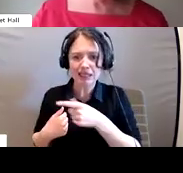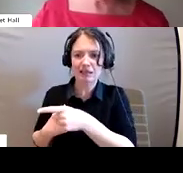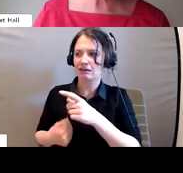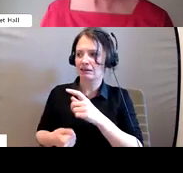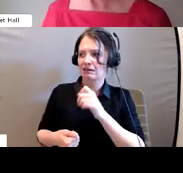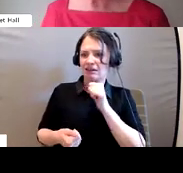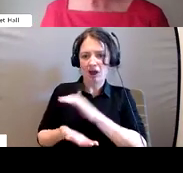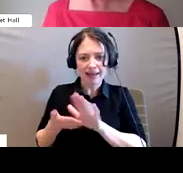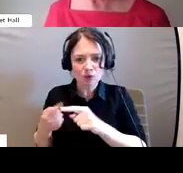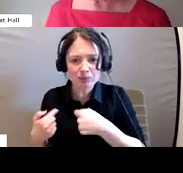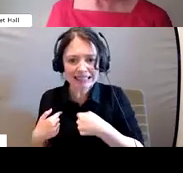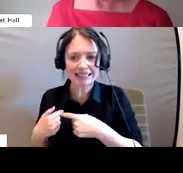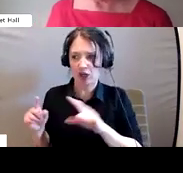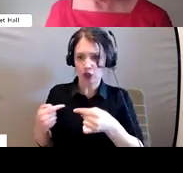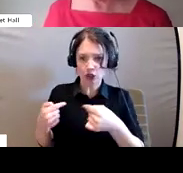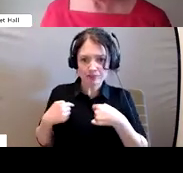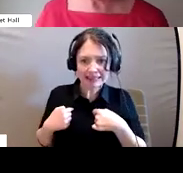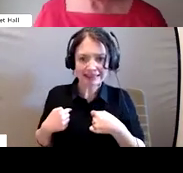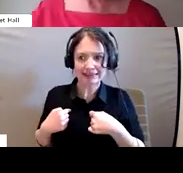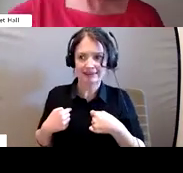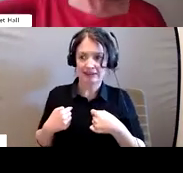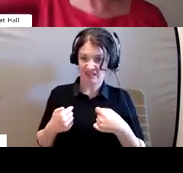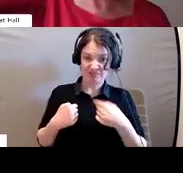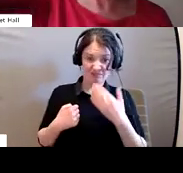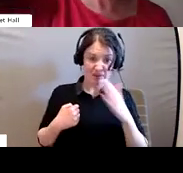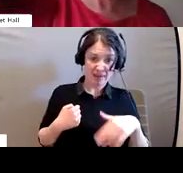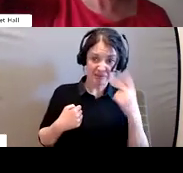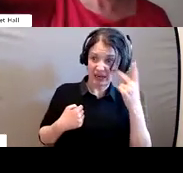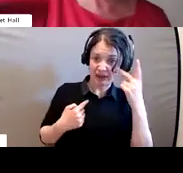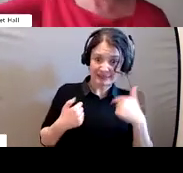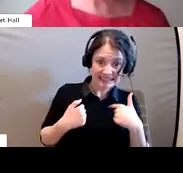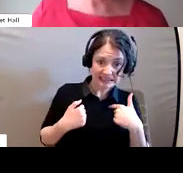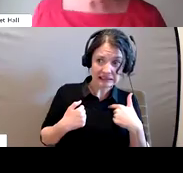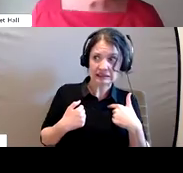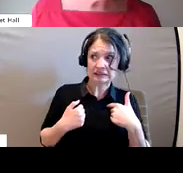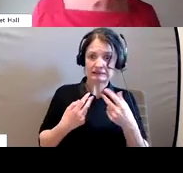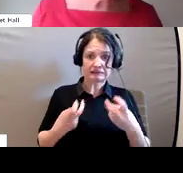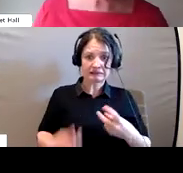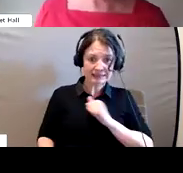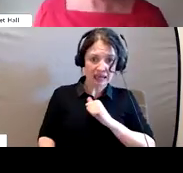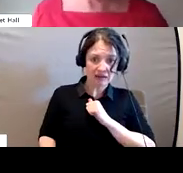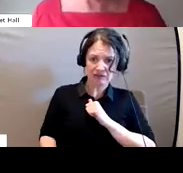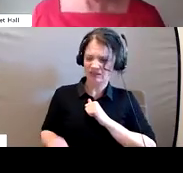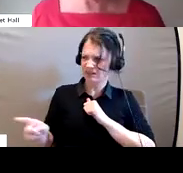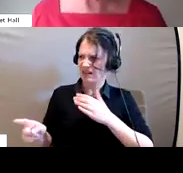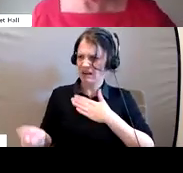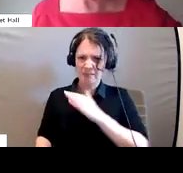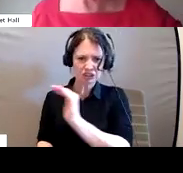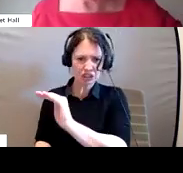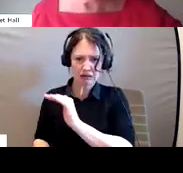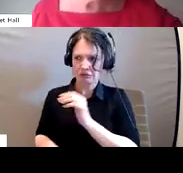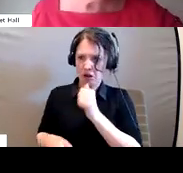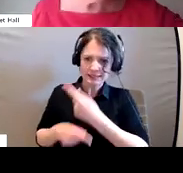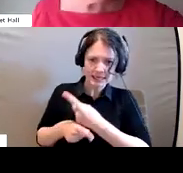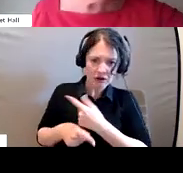the adult child, but it reflects poorly on you. You know, what kind of a parent could you have been if your child is going to treat you in